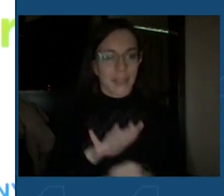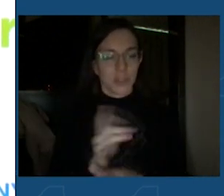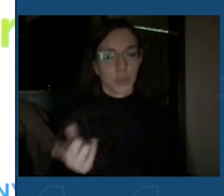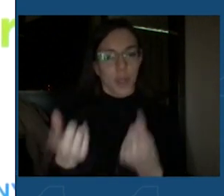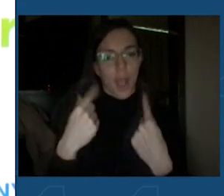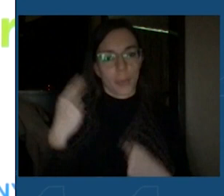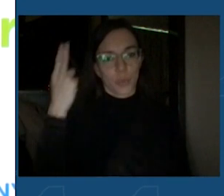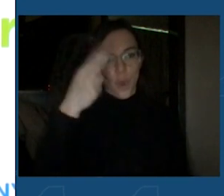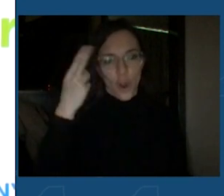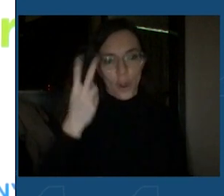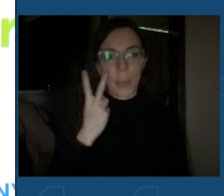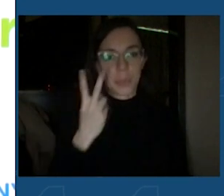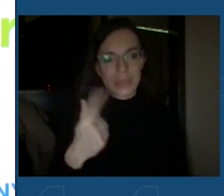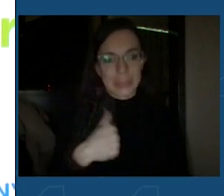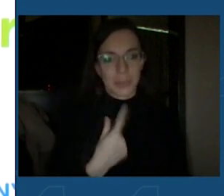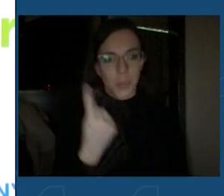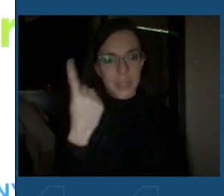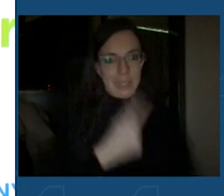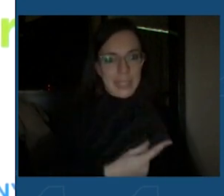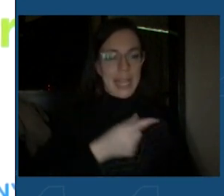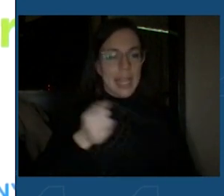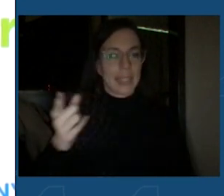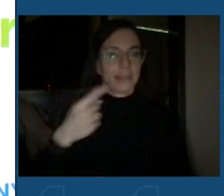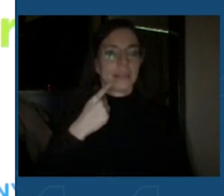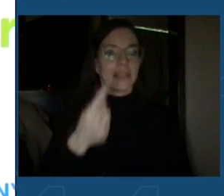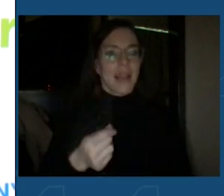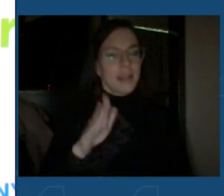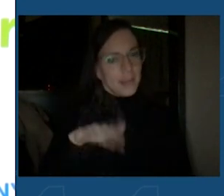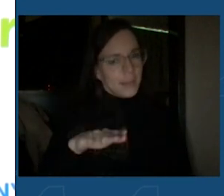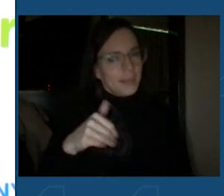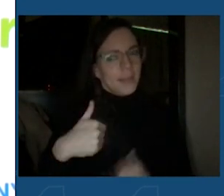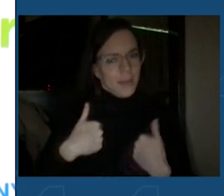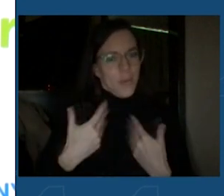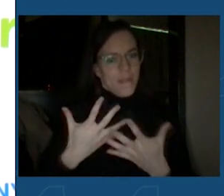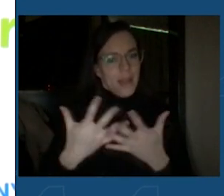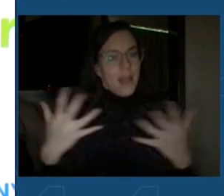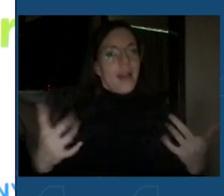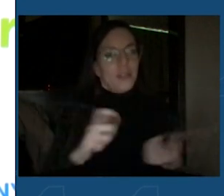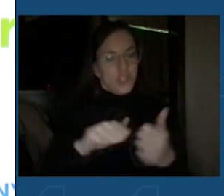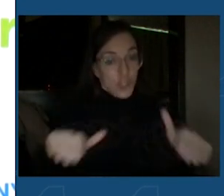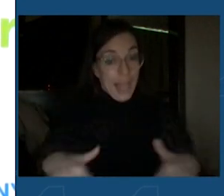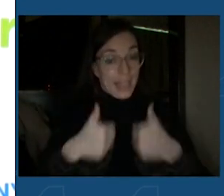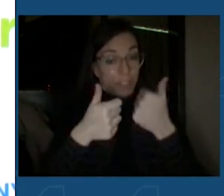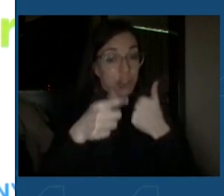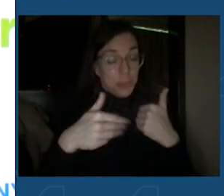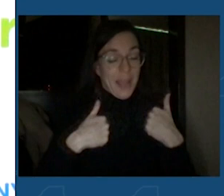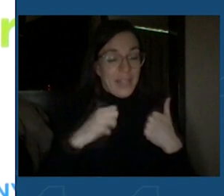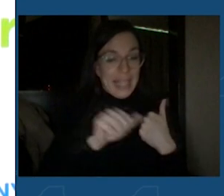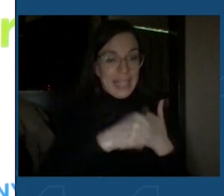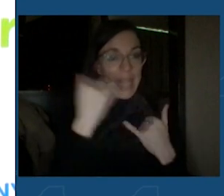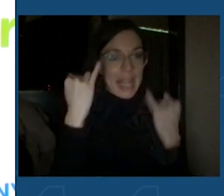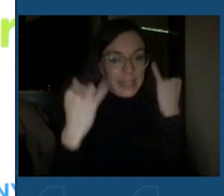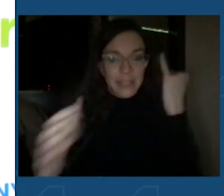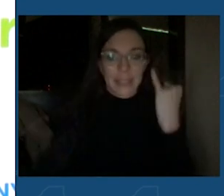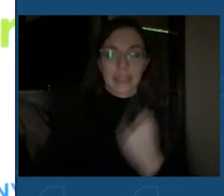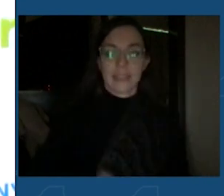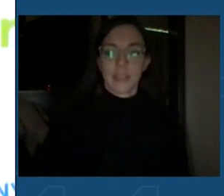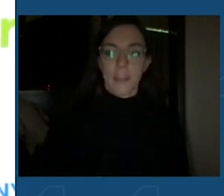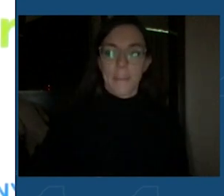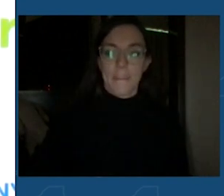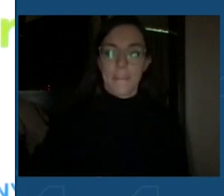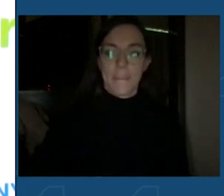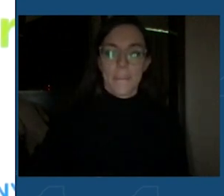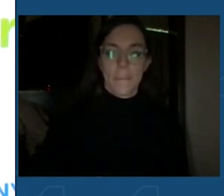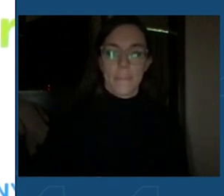said, you know, we got a lot of challenges out there. You got any ideas? I said, yeah, I called Tony Malcolm.